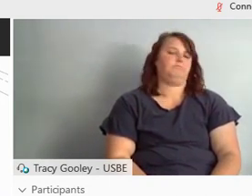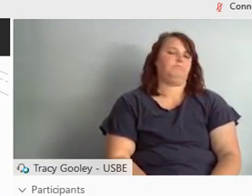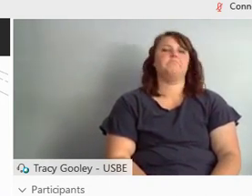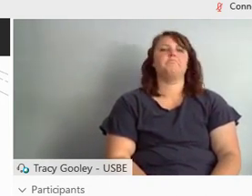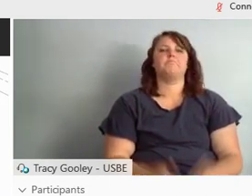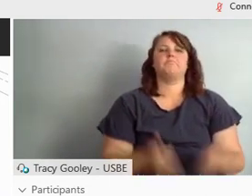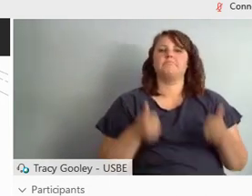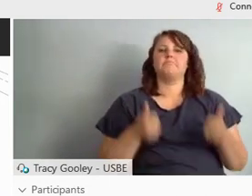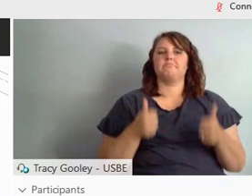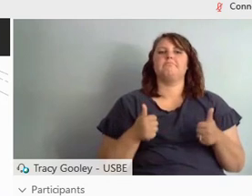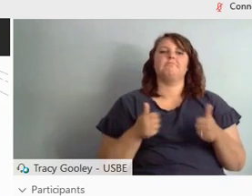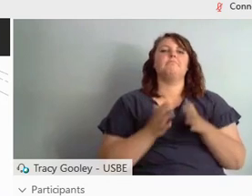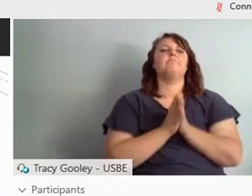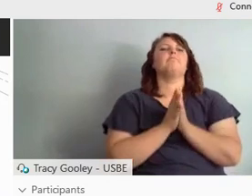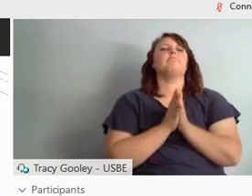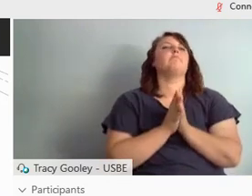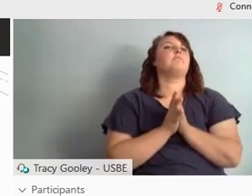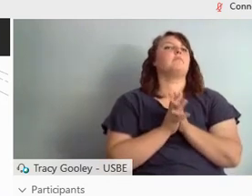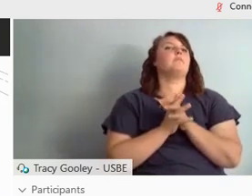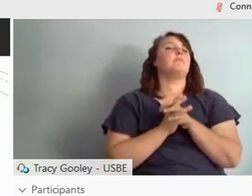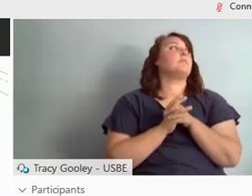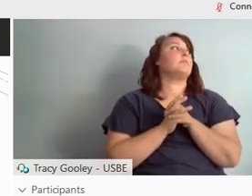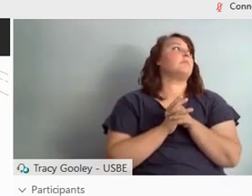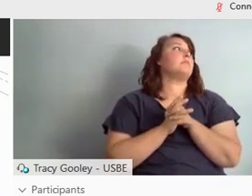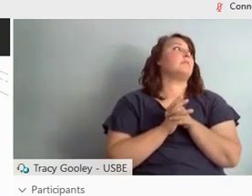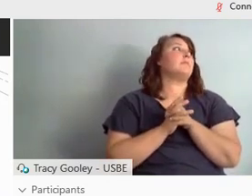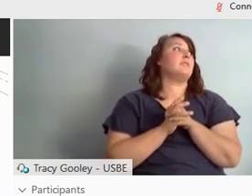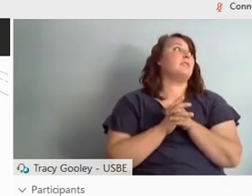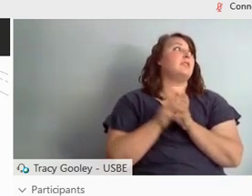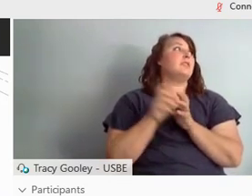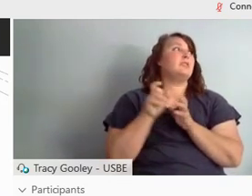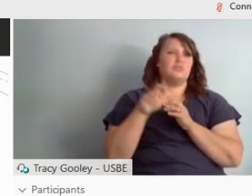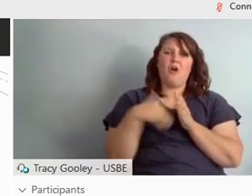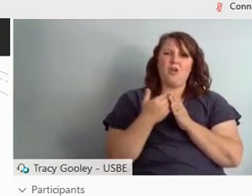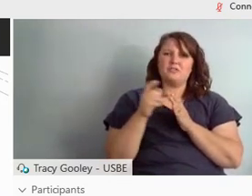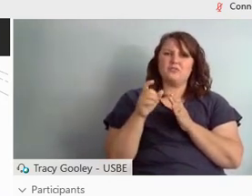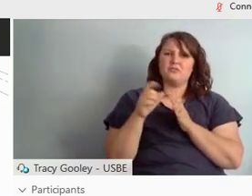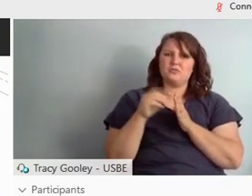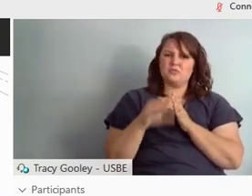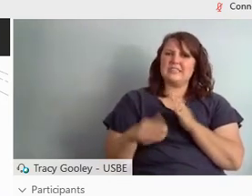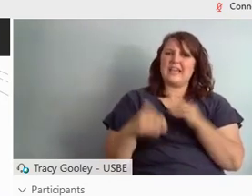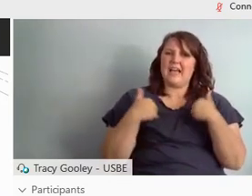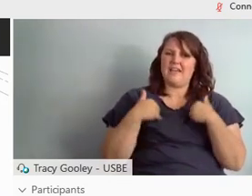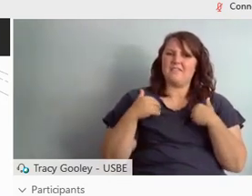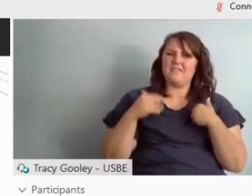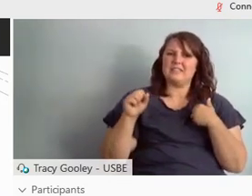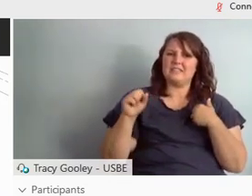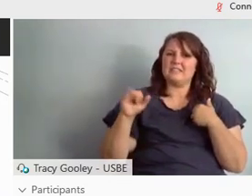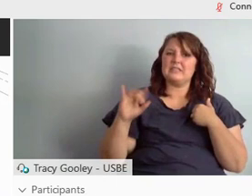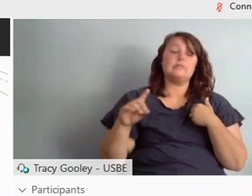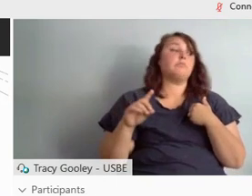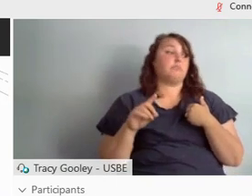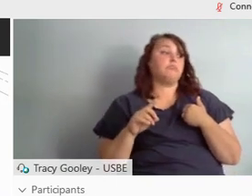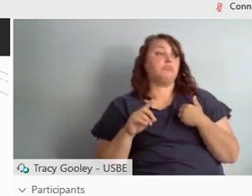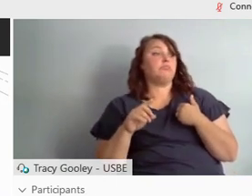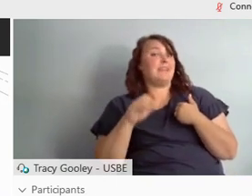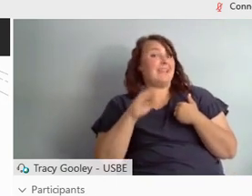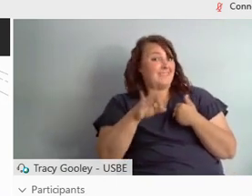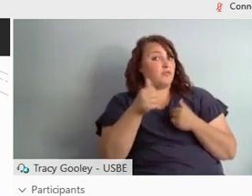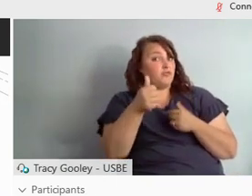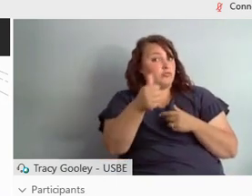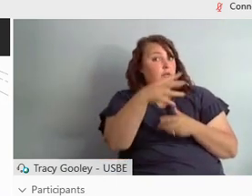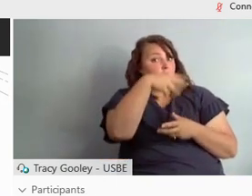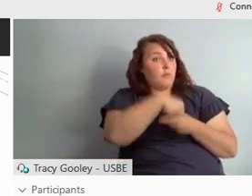Yep, you're welcome. And shouldn't all students have an SSID? If you are participating in grant